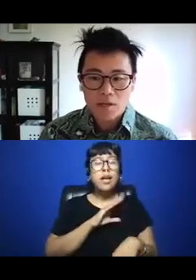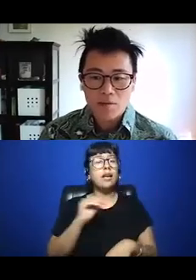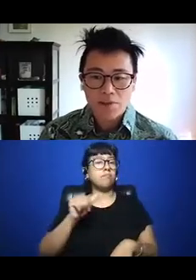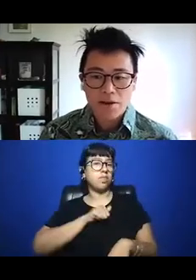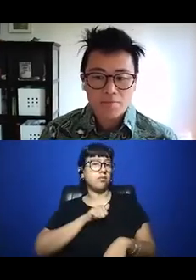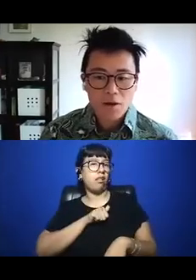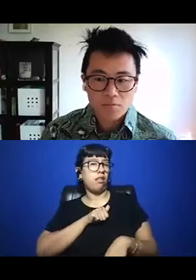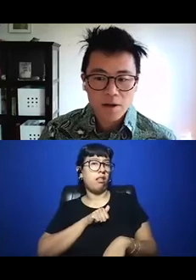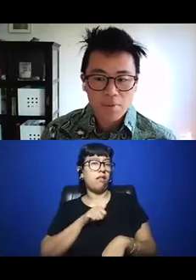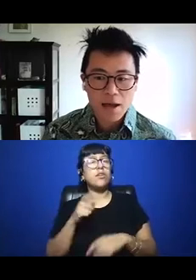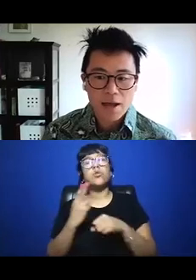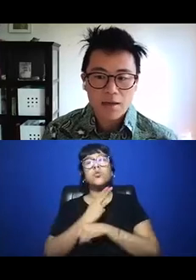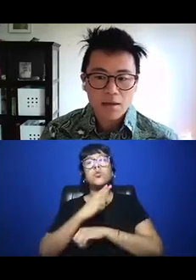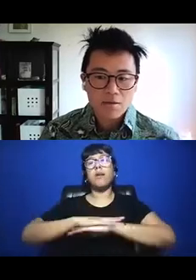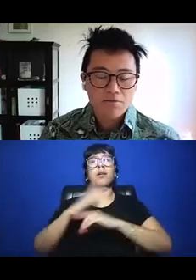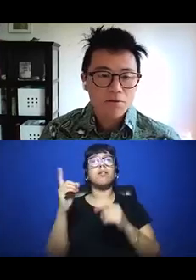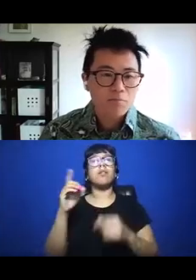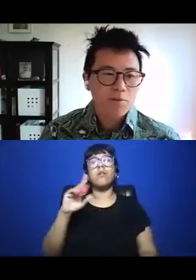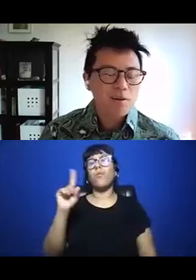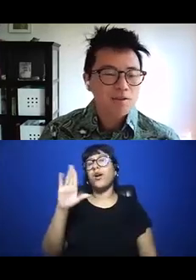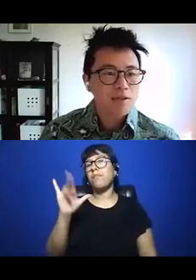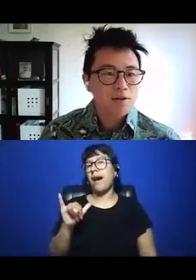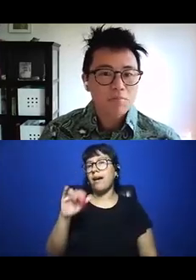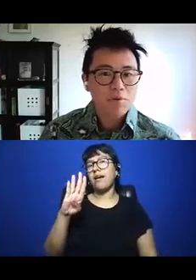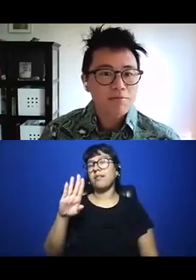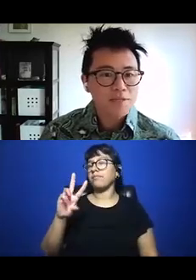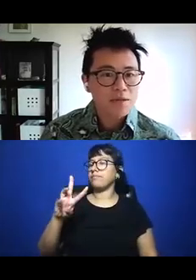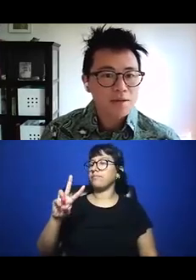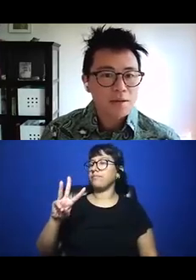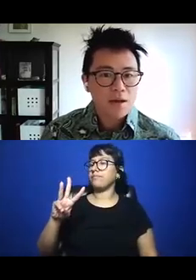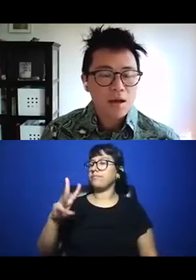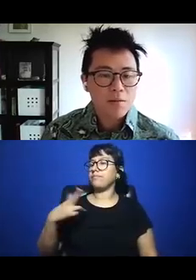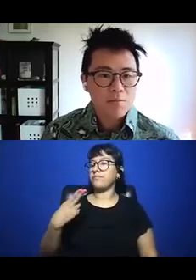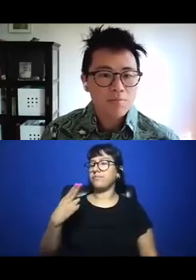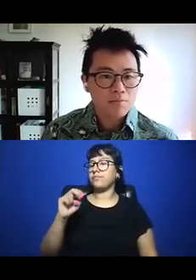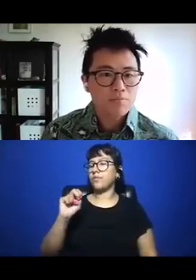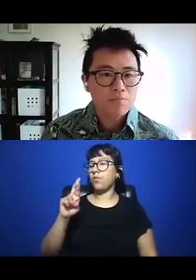I use a platform called Whereby for greater security and privacy.